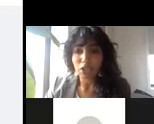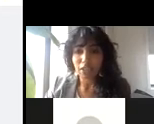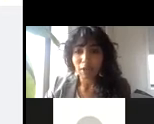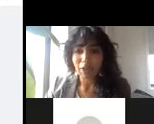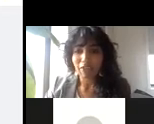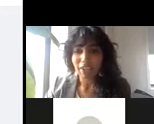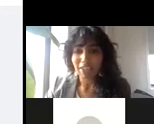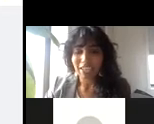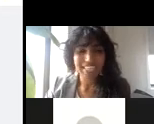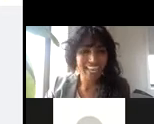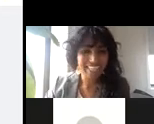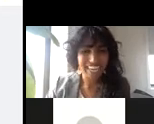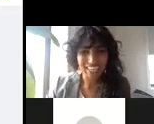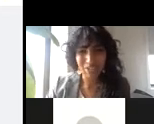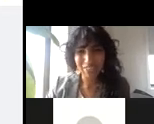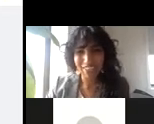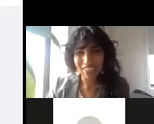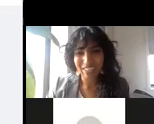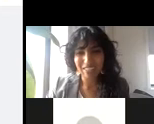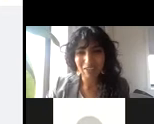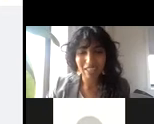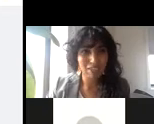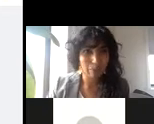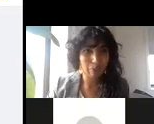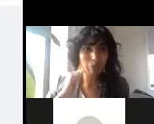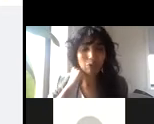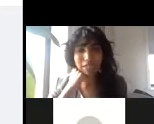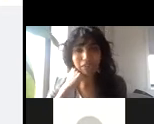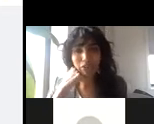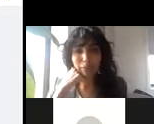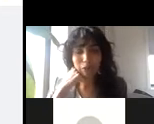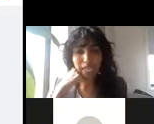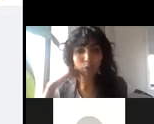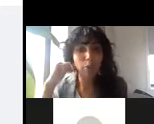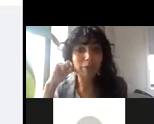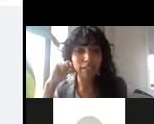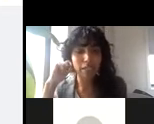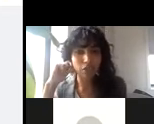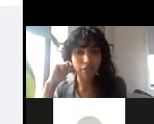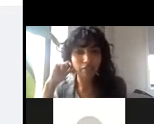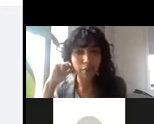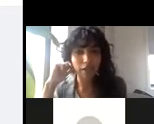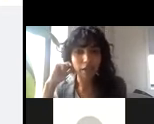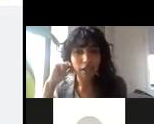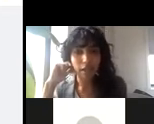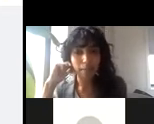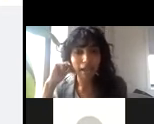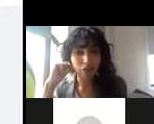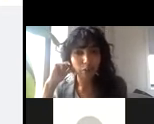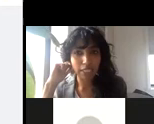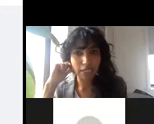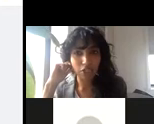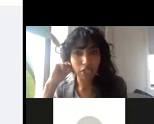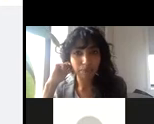Oh, there's a bit of a tech issue with the survey link, so we'll definitely repost it, and we will be in touch with everyone